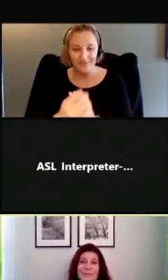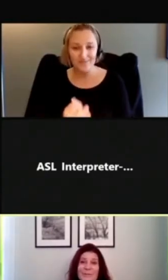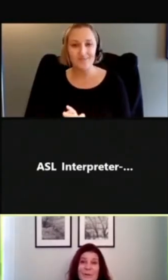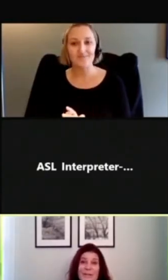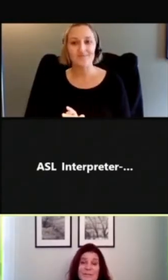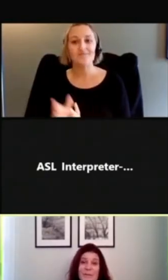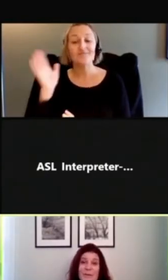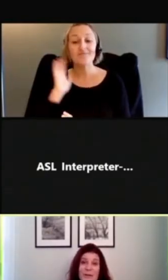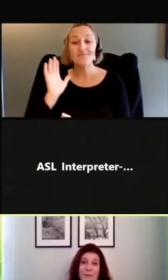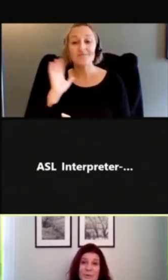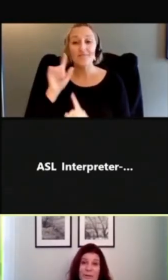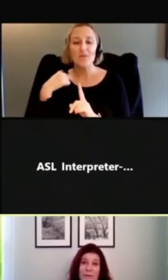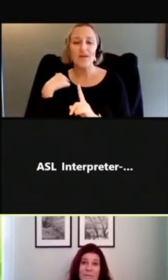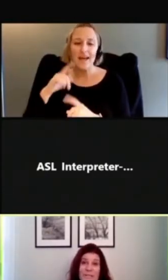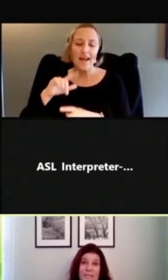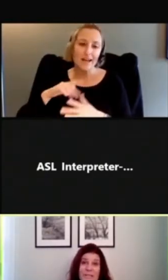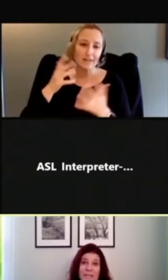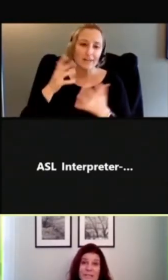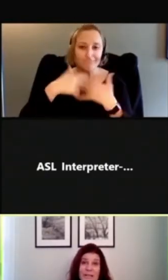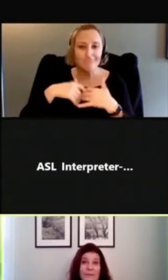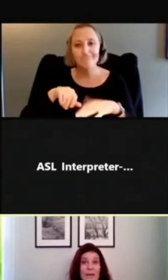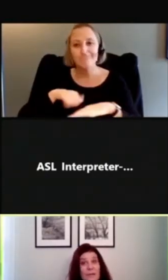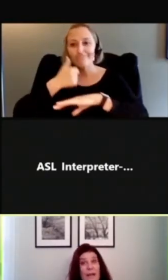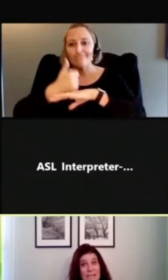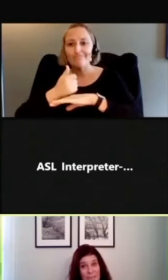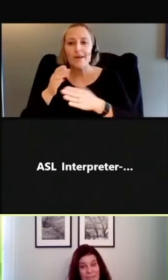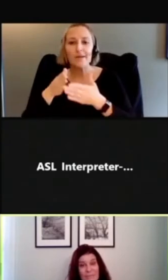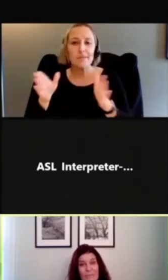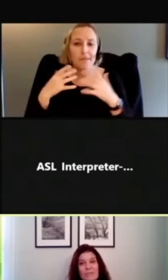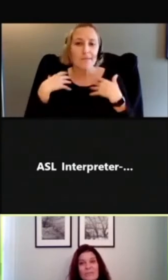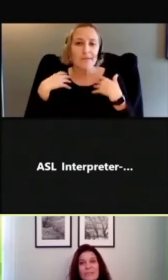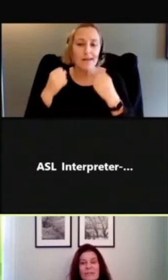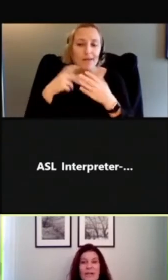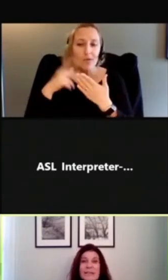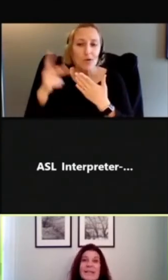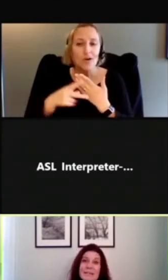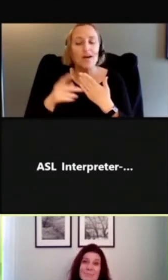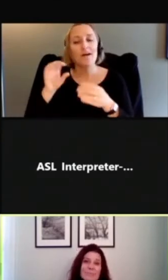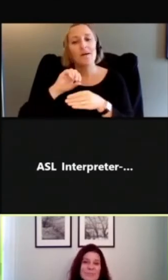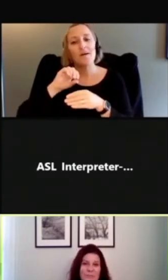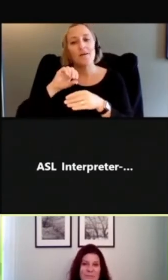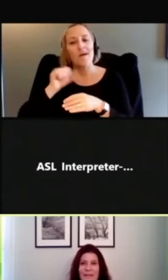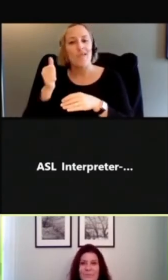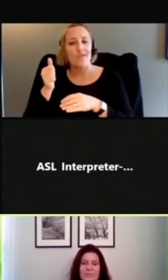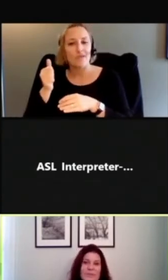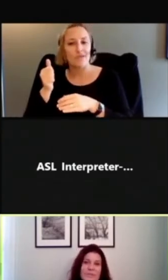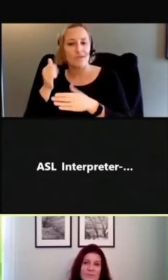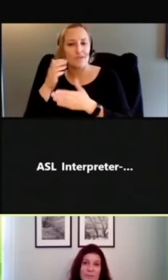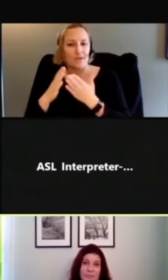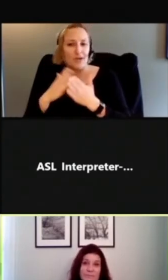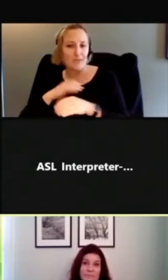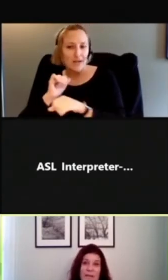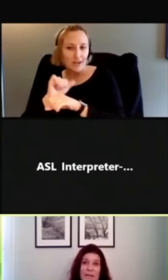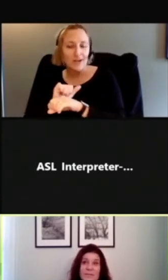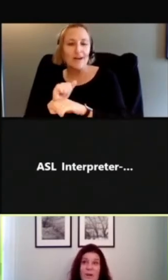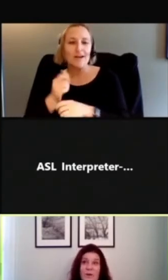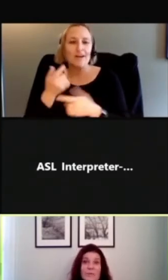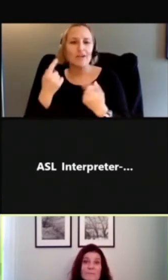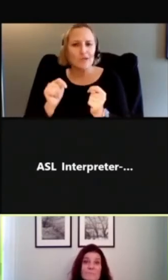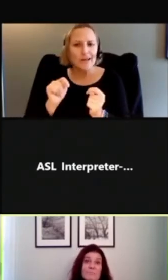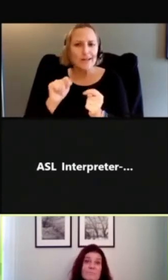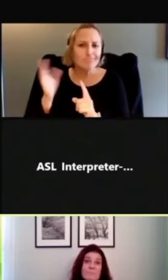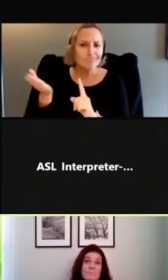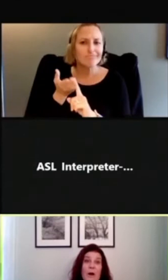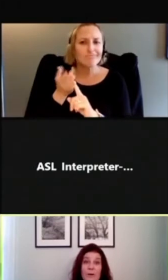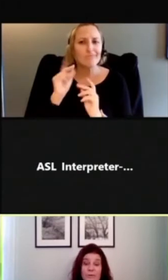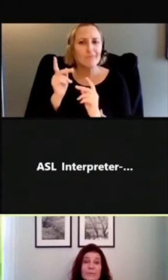to organize public health programs in kind of other aspects of my career, getting people to attend was always difficult.